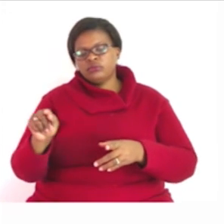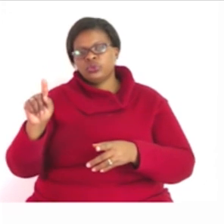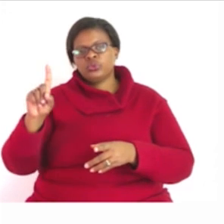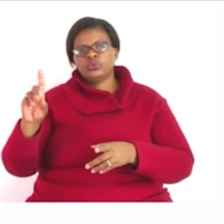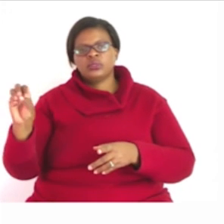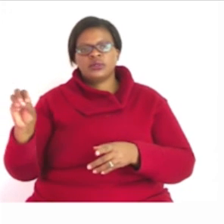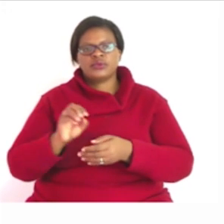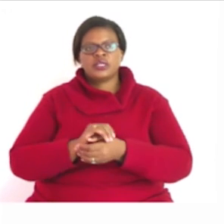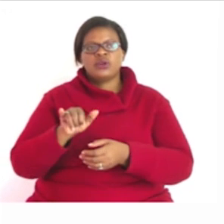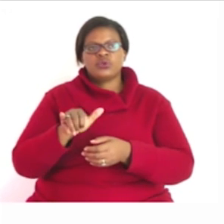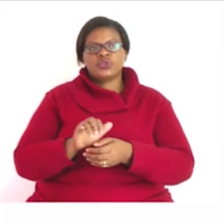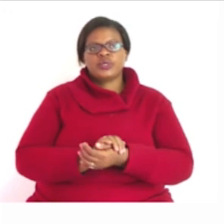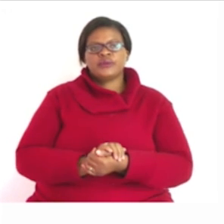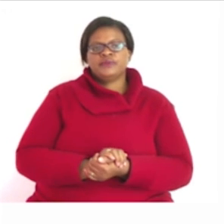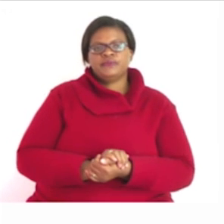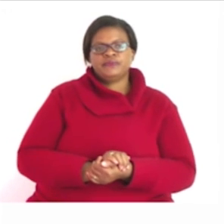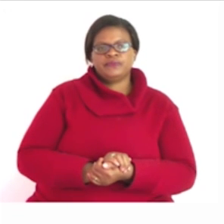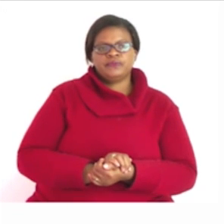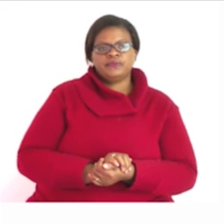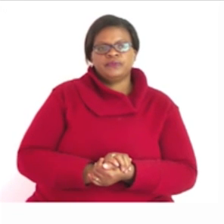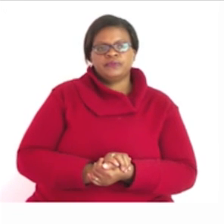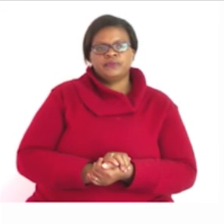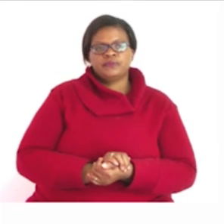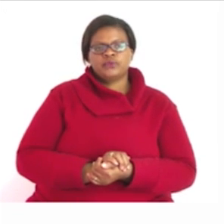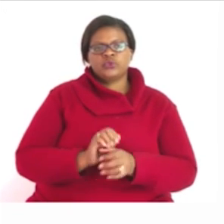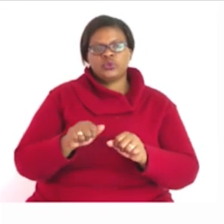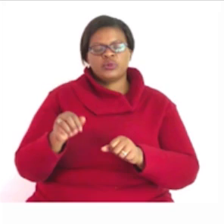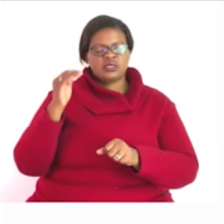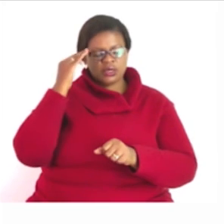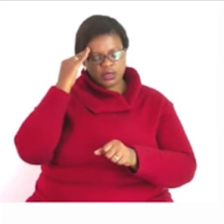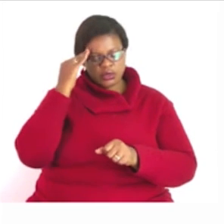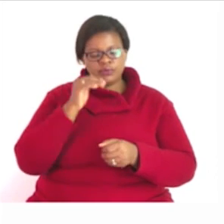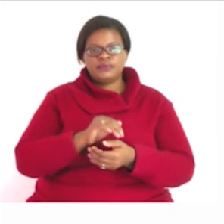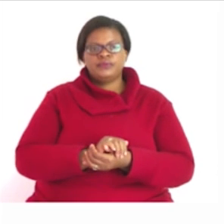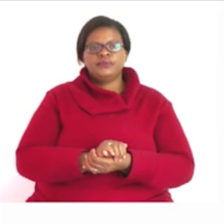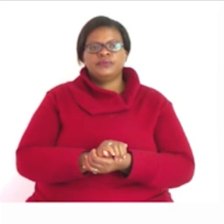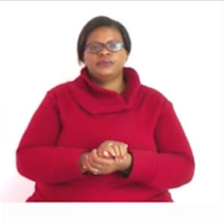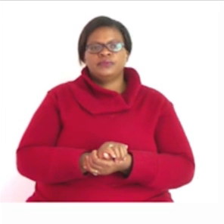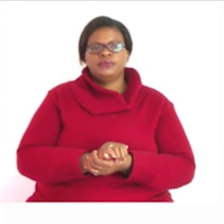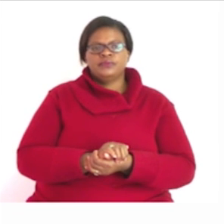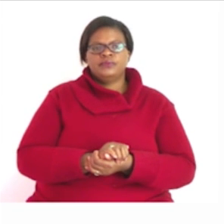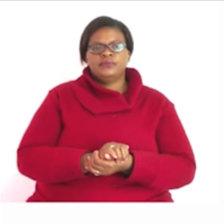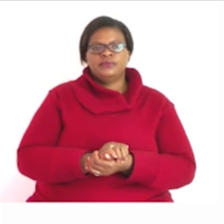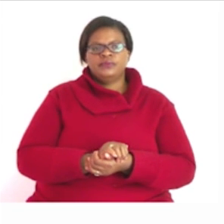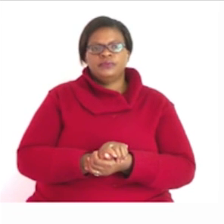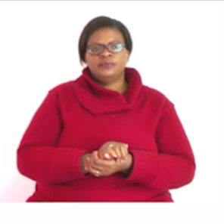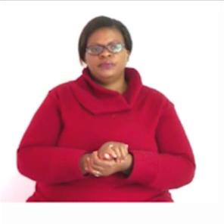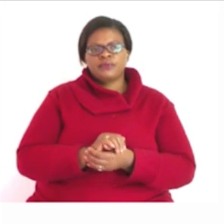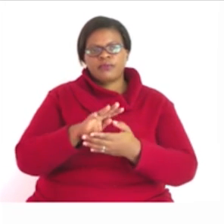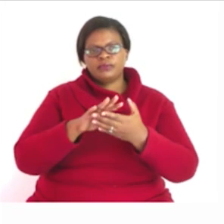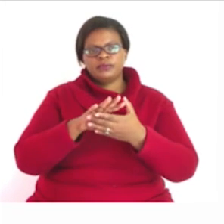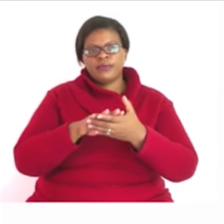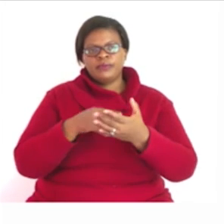100. Okay, so keep it within the table, right? In other words, in that table that